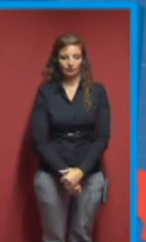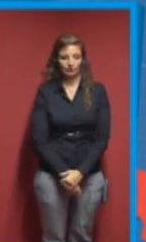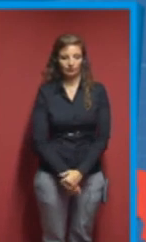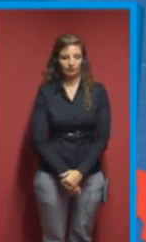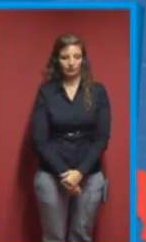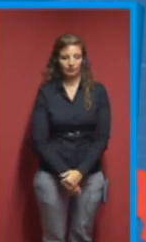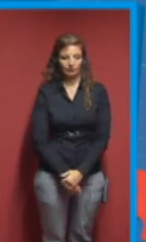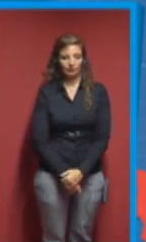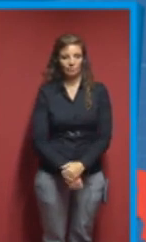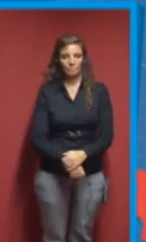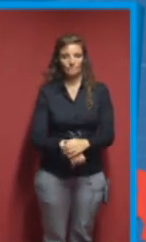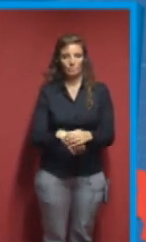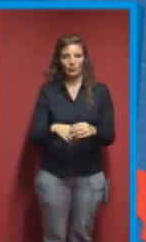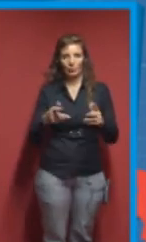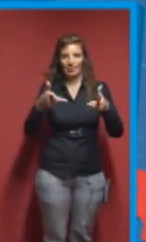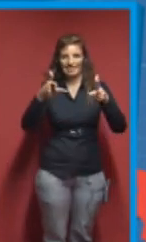It falls apart